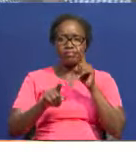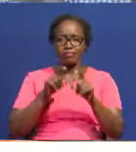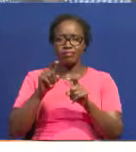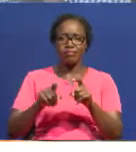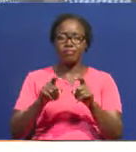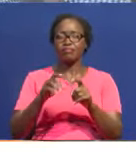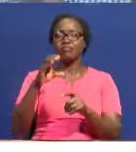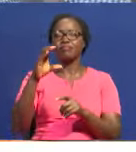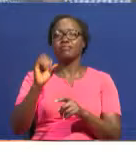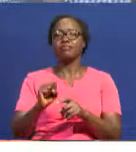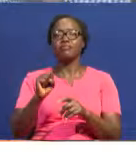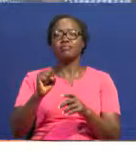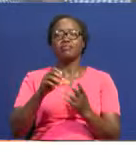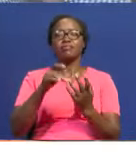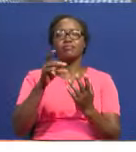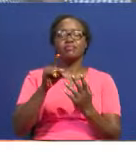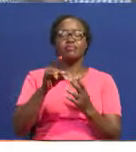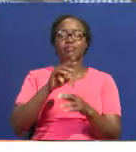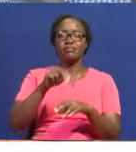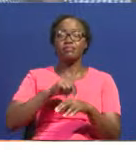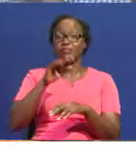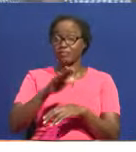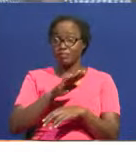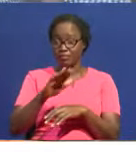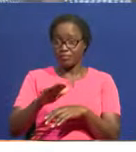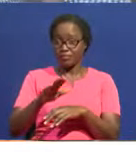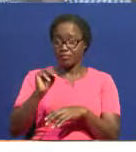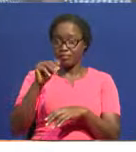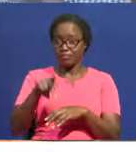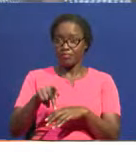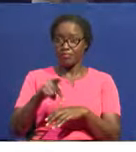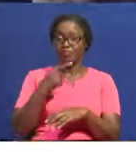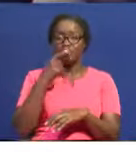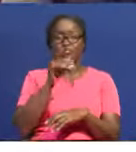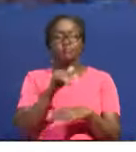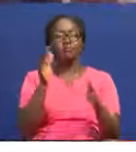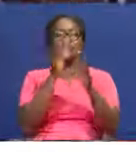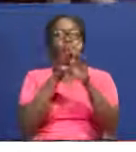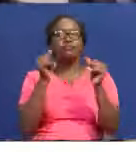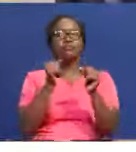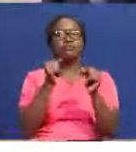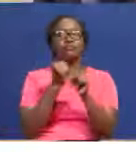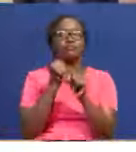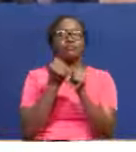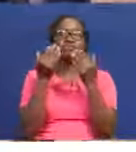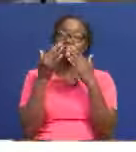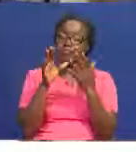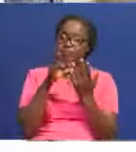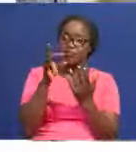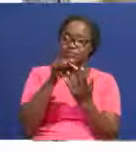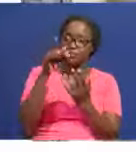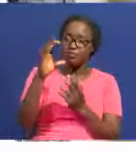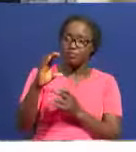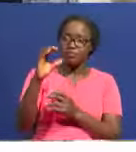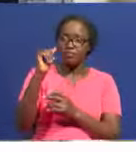nominated cabinet secretaries at the National Assembly. The MPs observed that the president did his job nominating